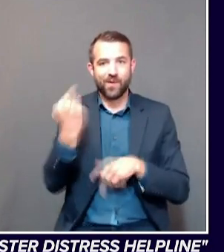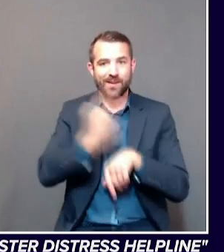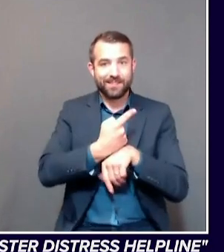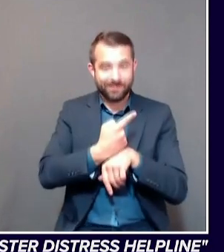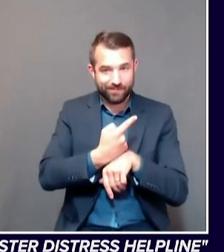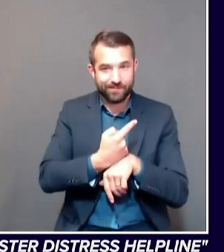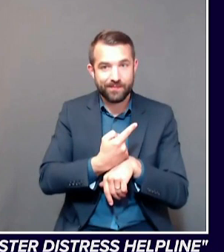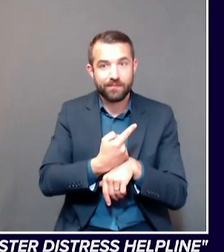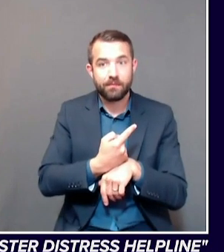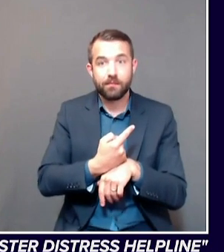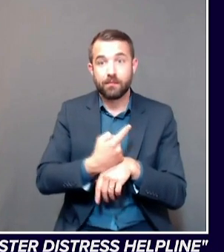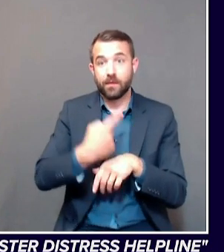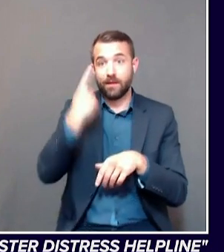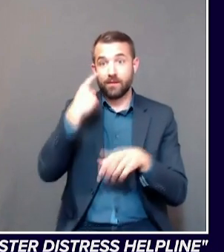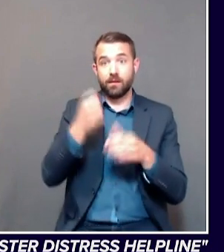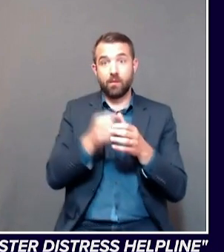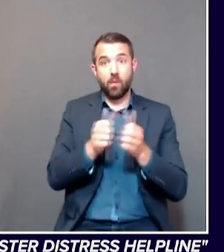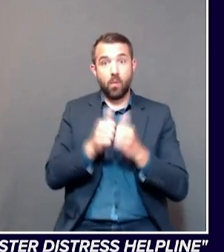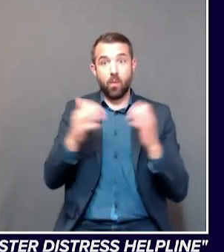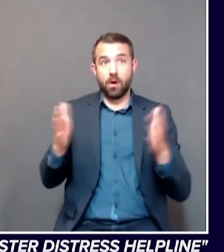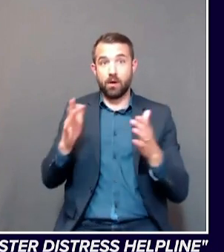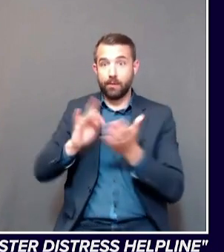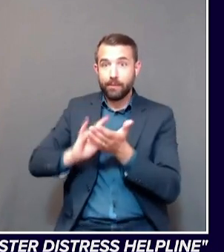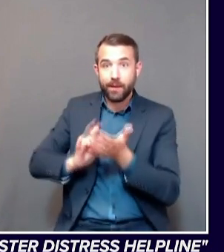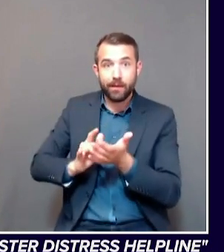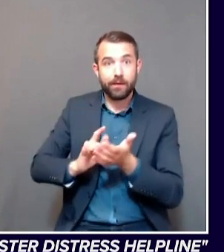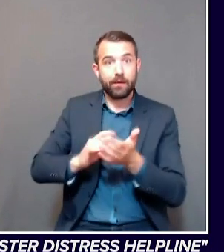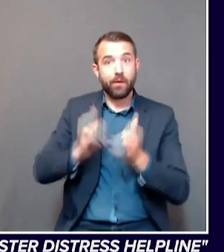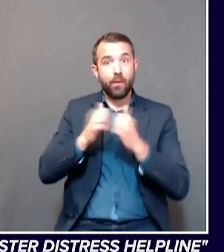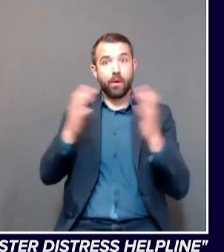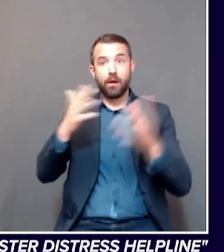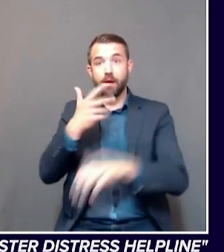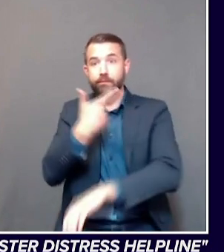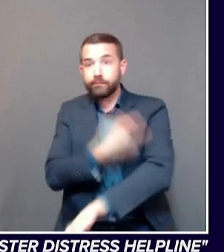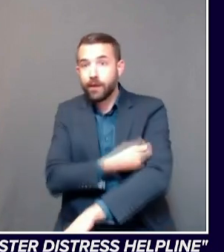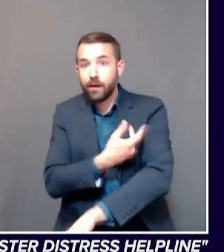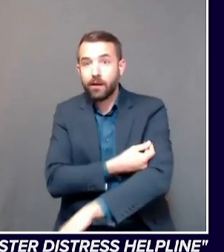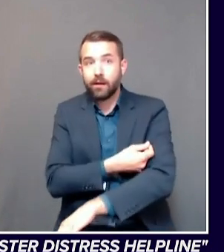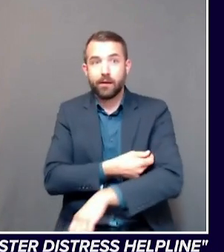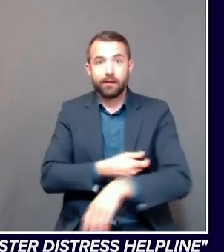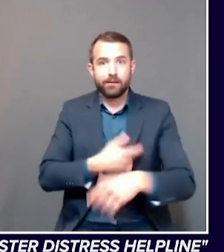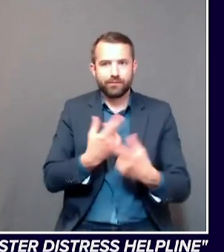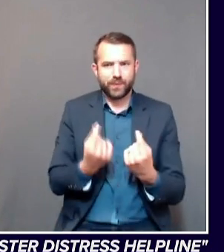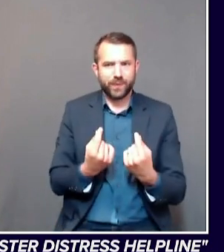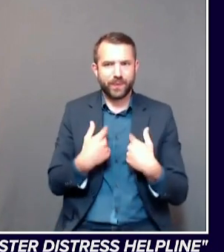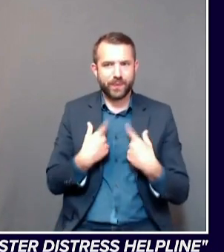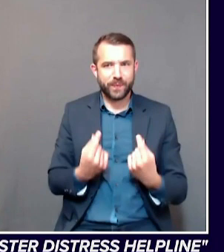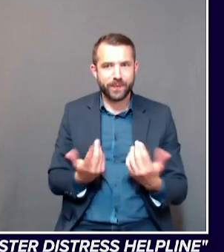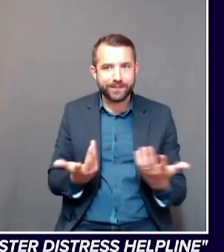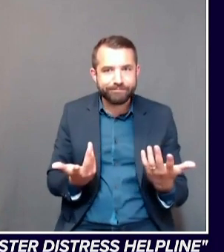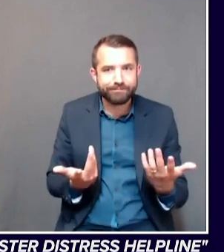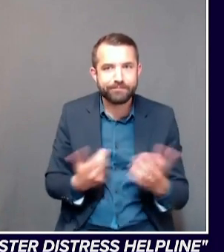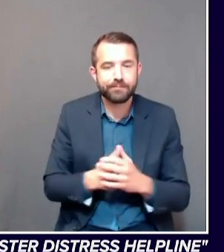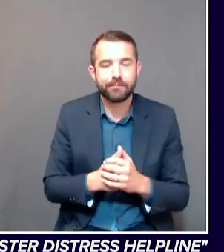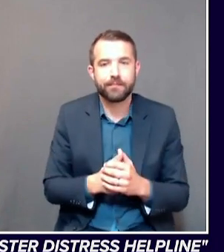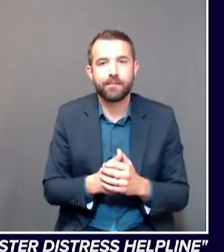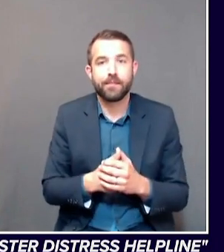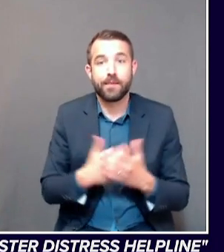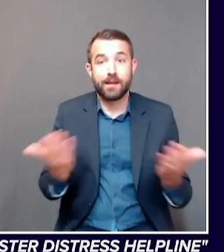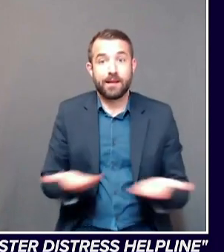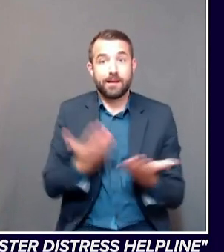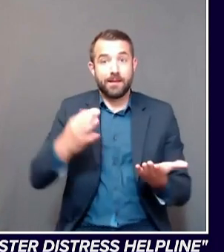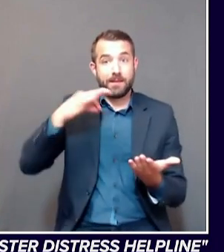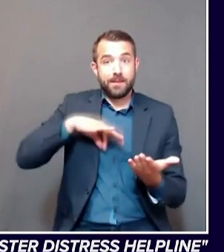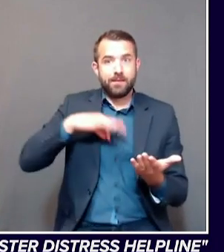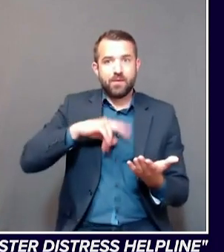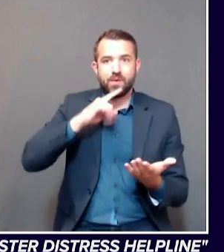few alternatives. What we chose to do in Maine is to say there may be an alternative to coming to Maine and quarantining